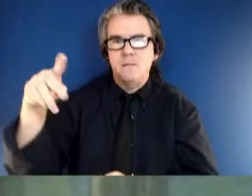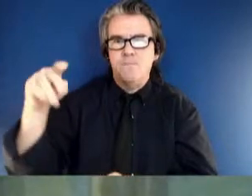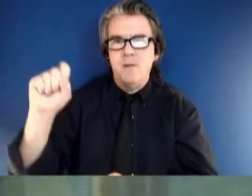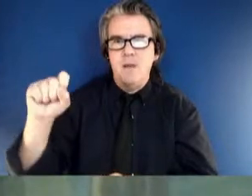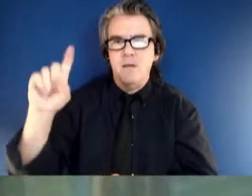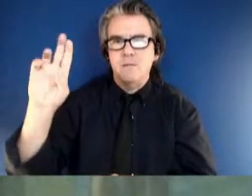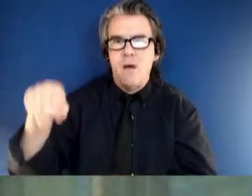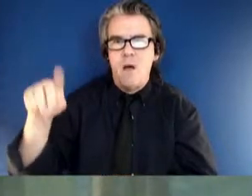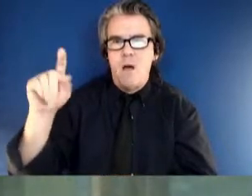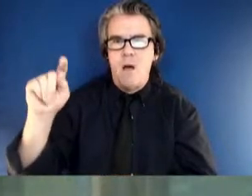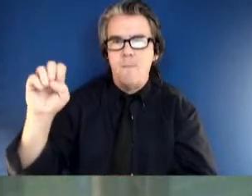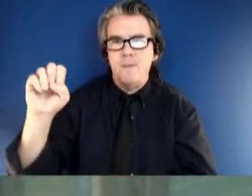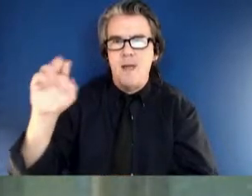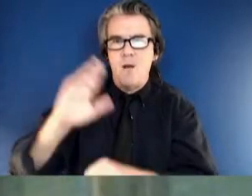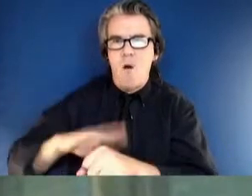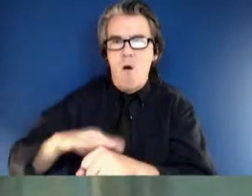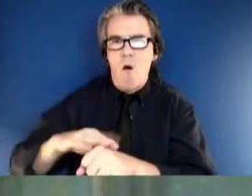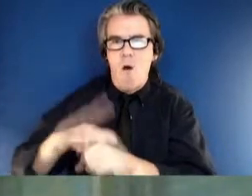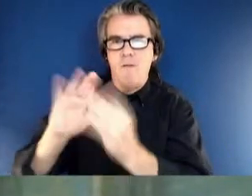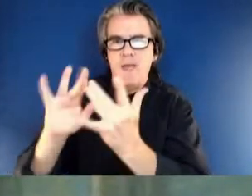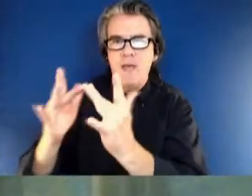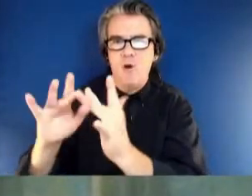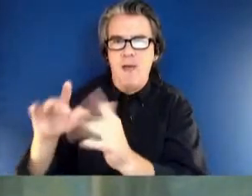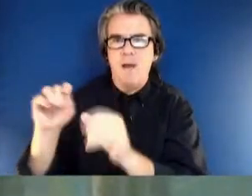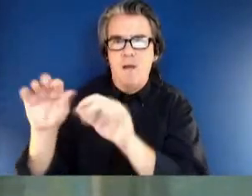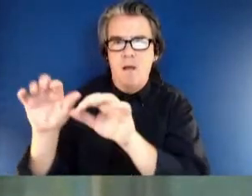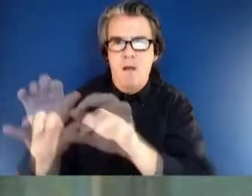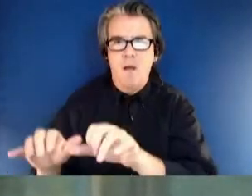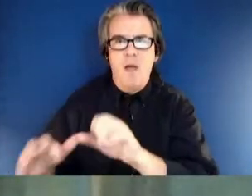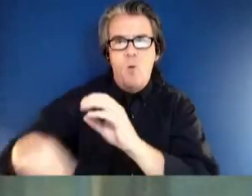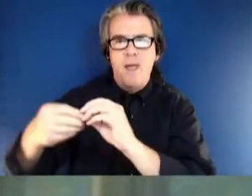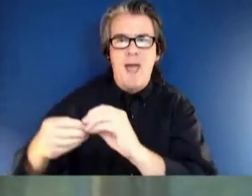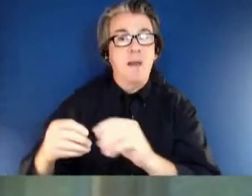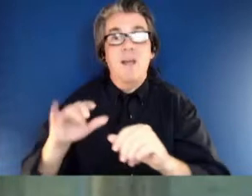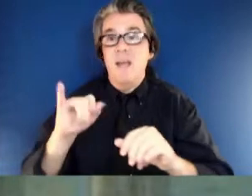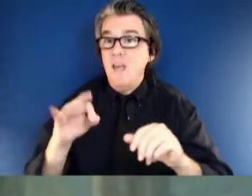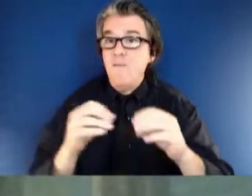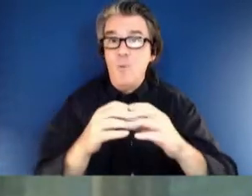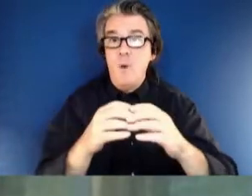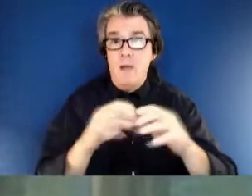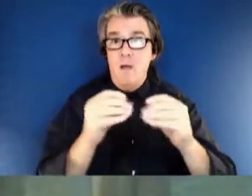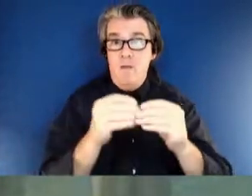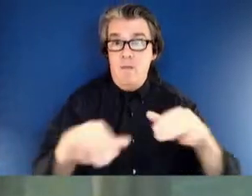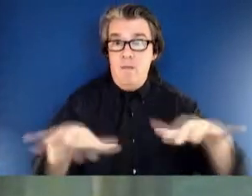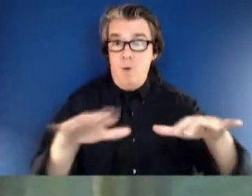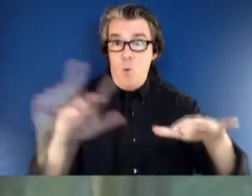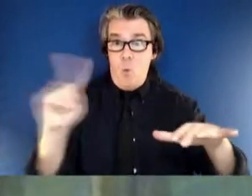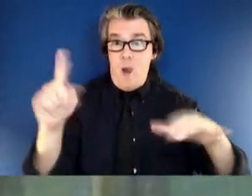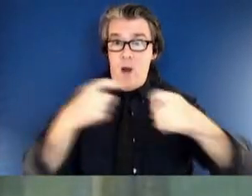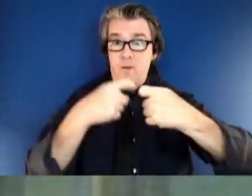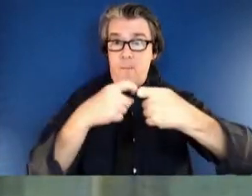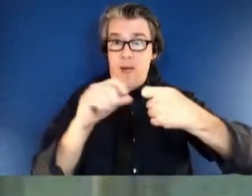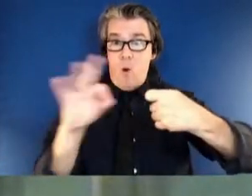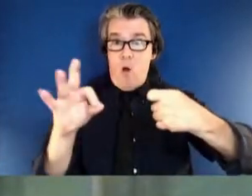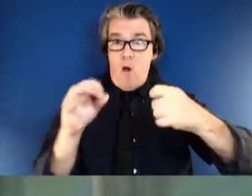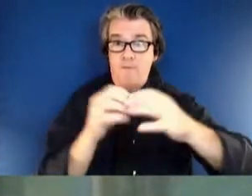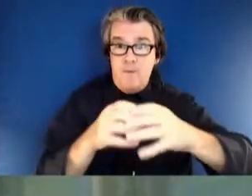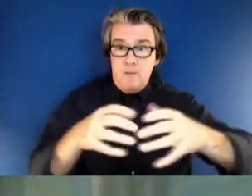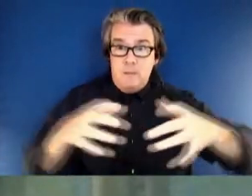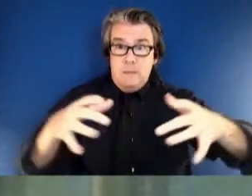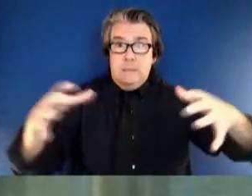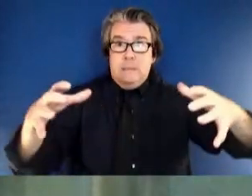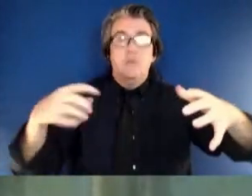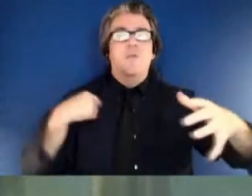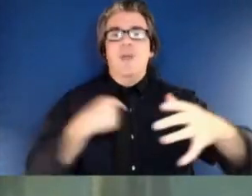aren't indicating that there's any expansion planned at this point, but anytime scope increases, we do also then adjust the number